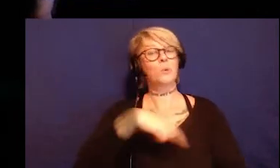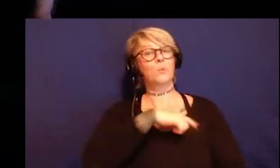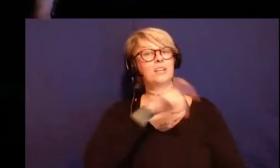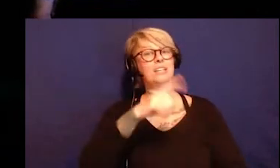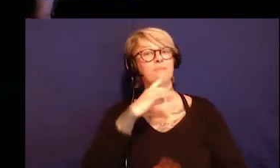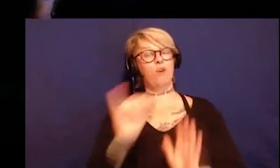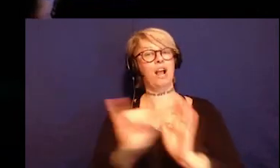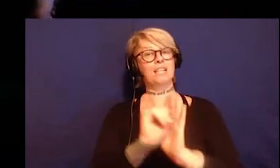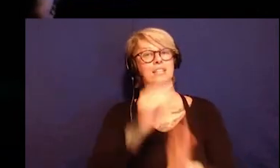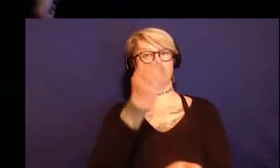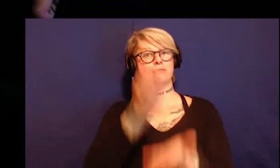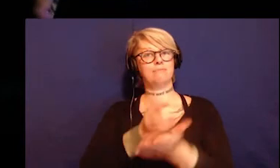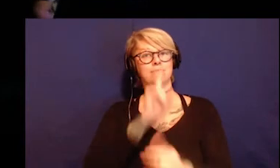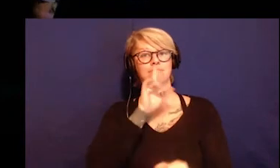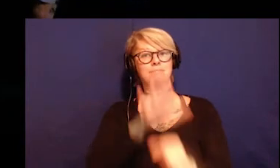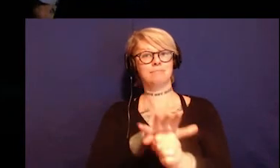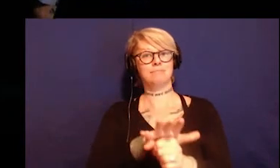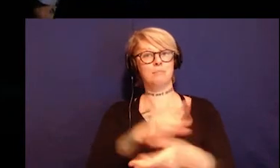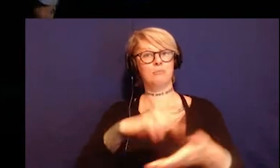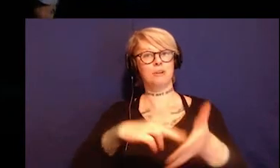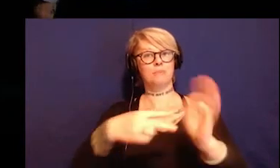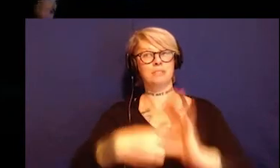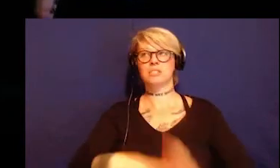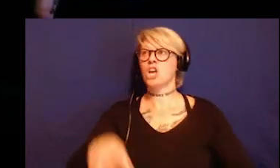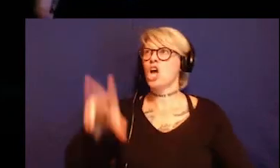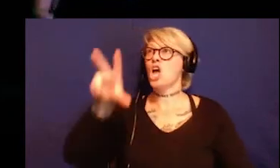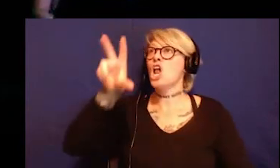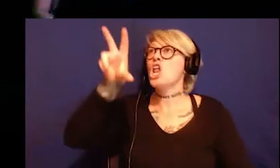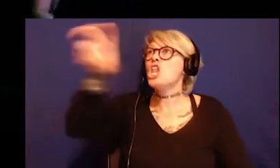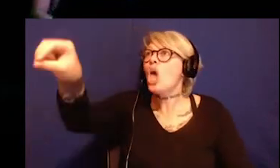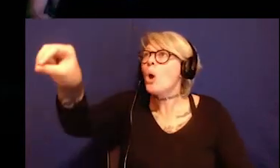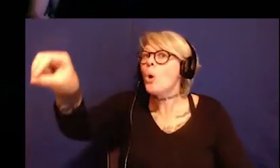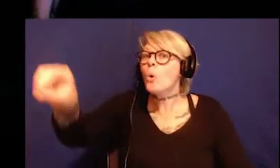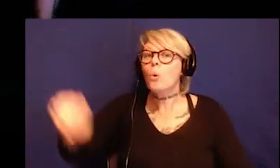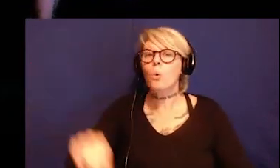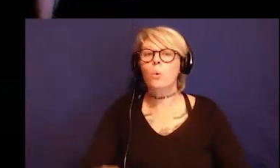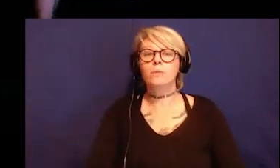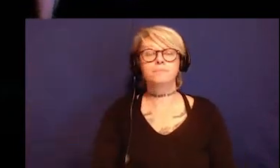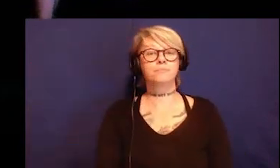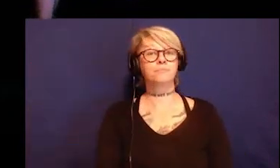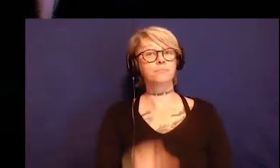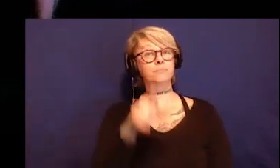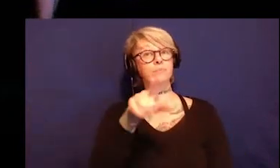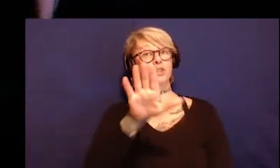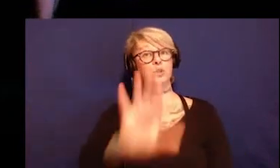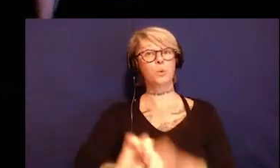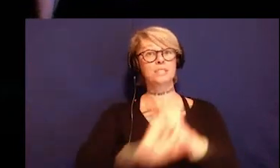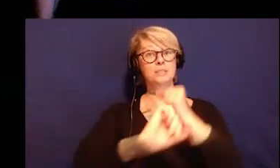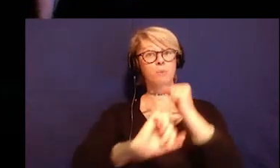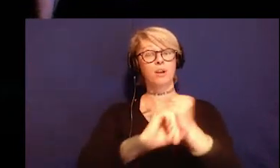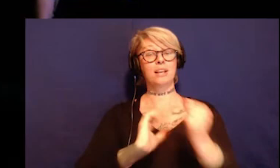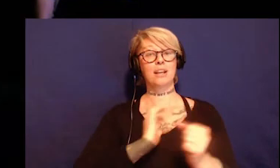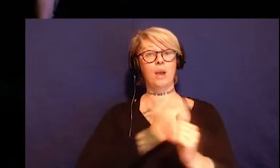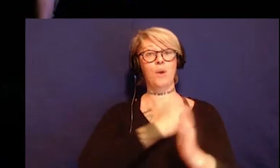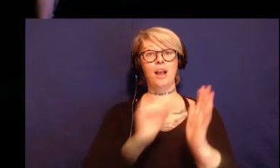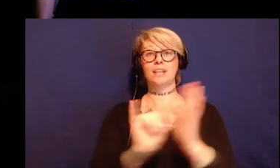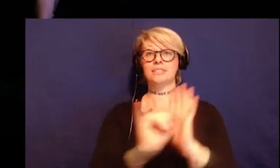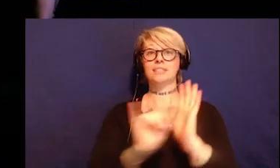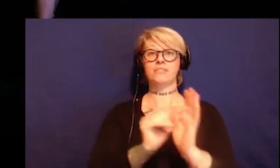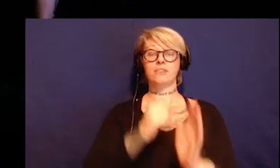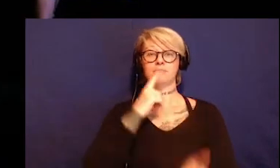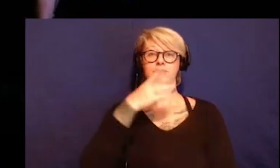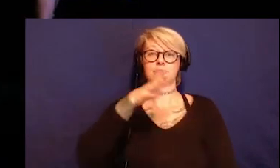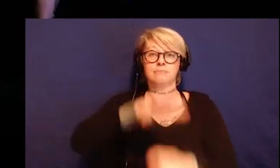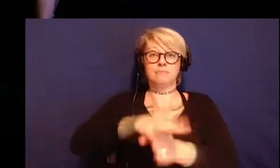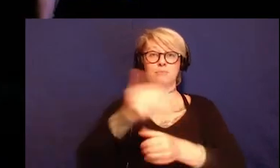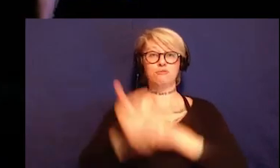identity verification purposes. No! Your support in our identity verification process helps